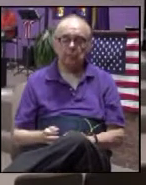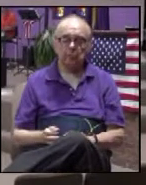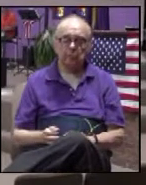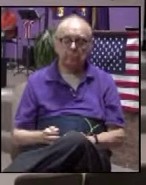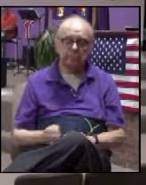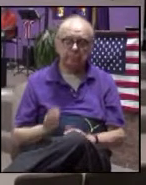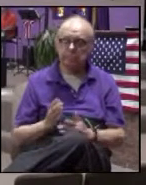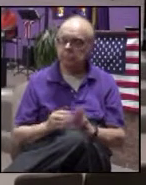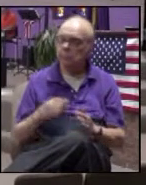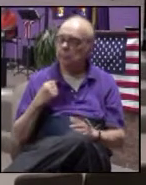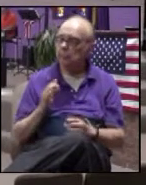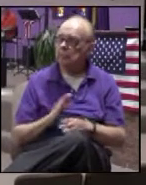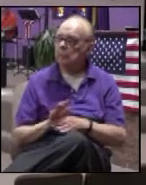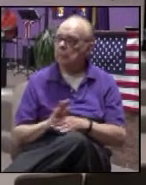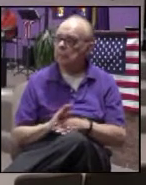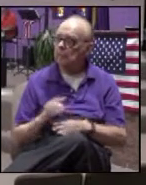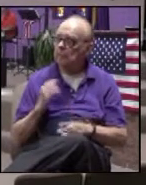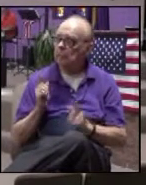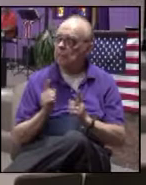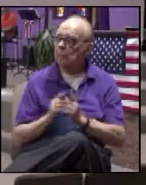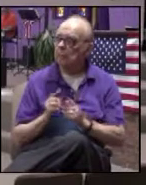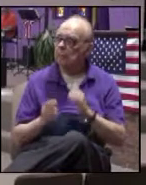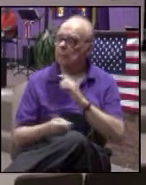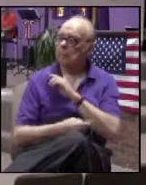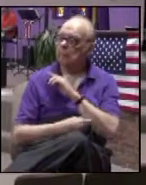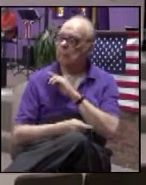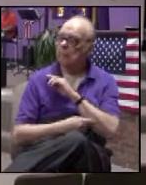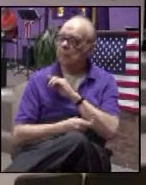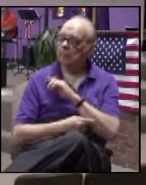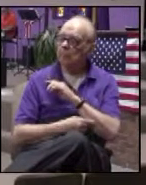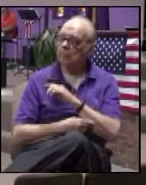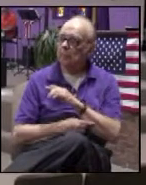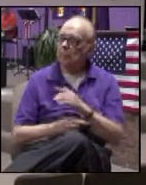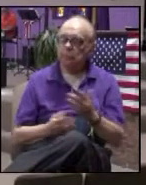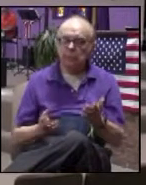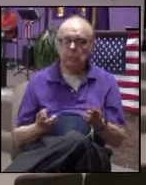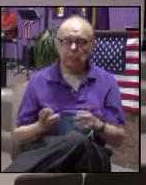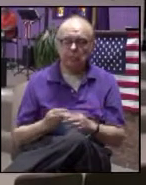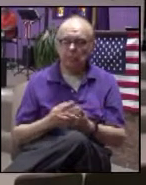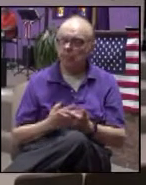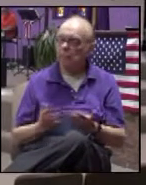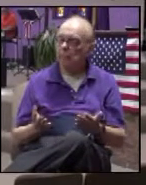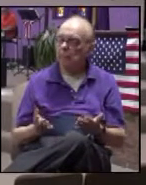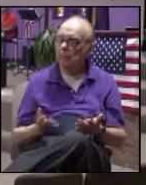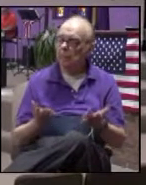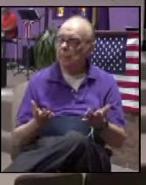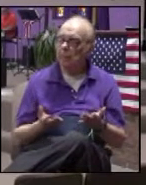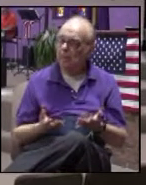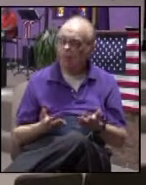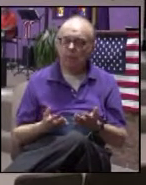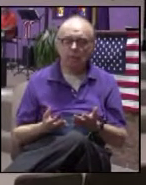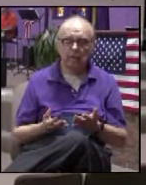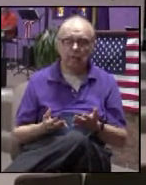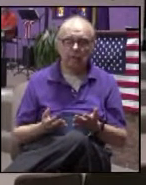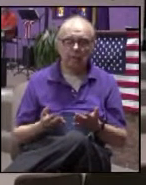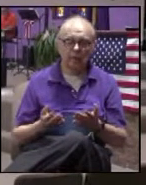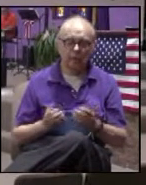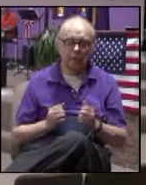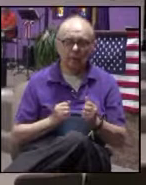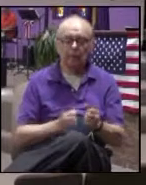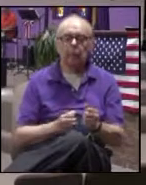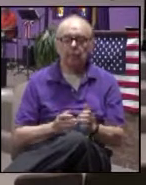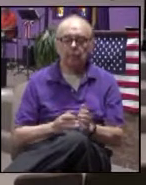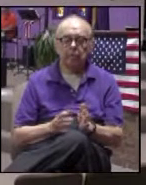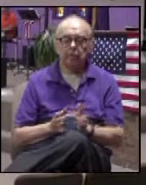Some of us in the business world, we're going to be faced with temptations to cut corners. Are you willing to cut corners? Or are you willing to follow him in the